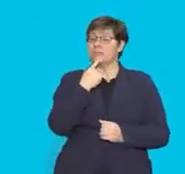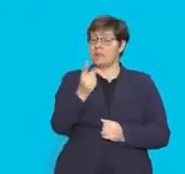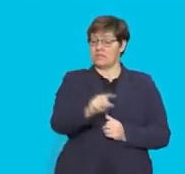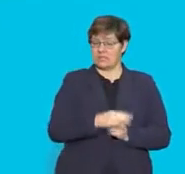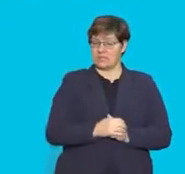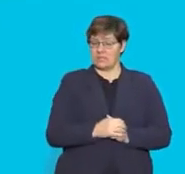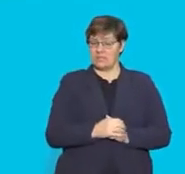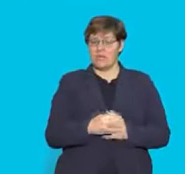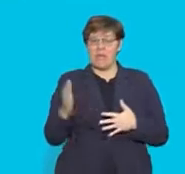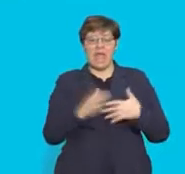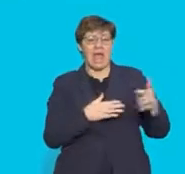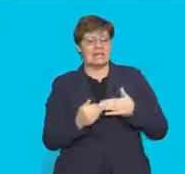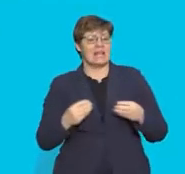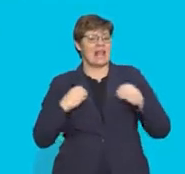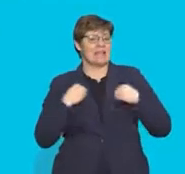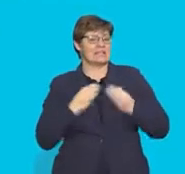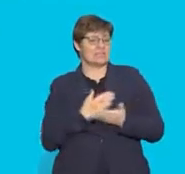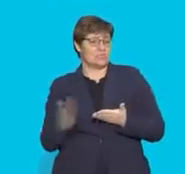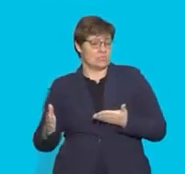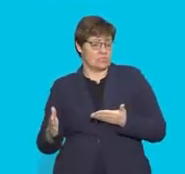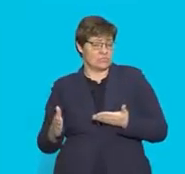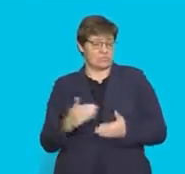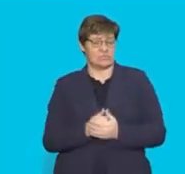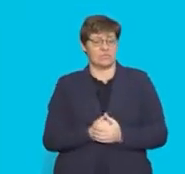we're dealing with asset disposal,